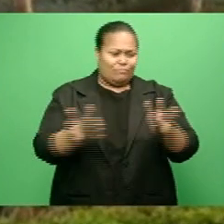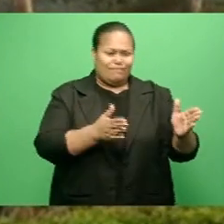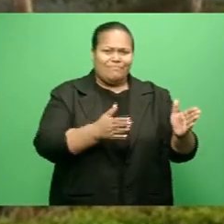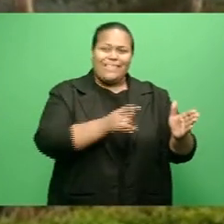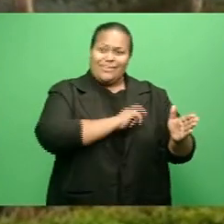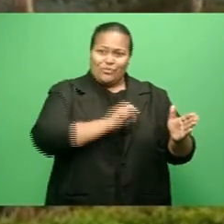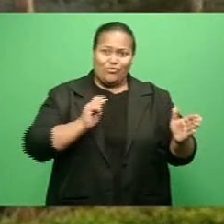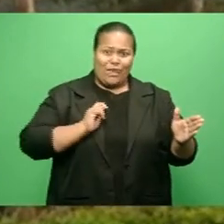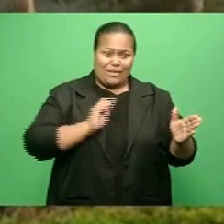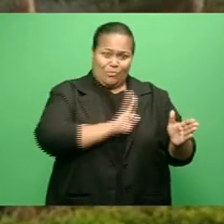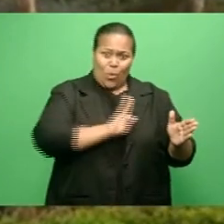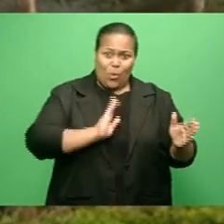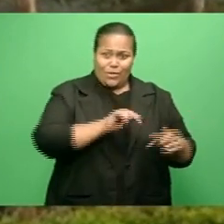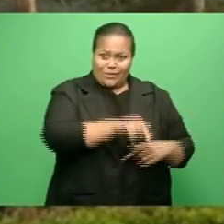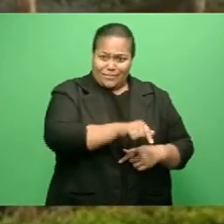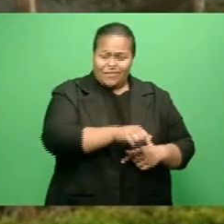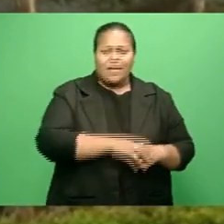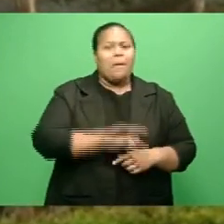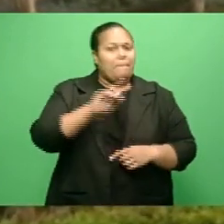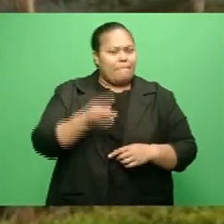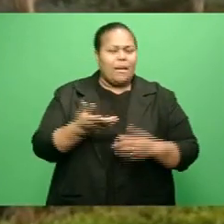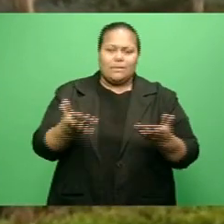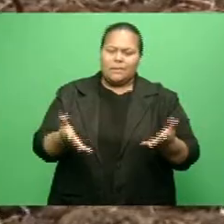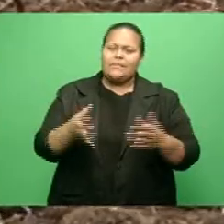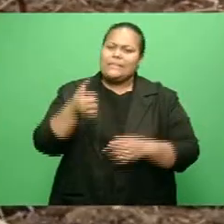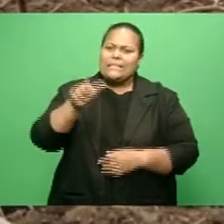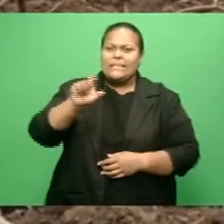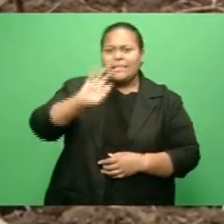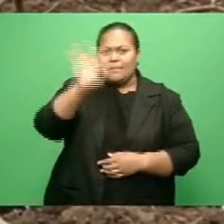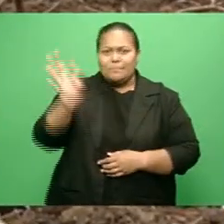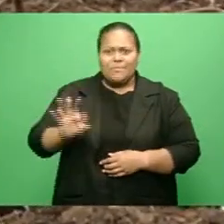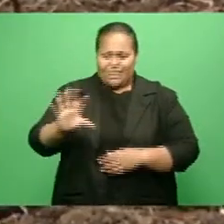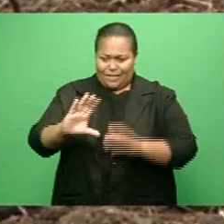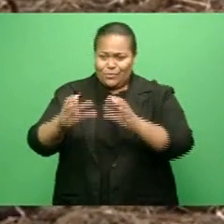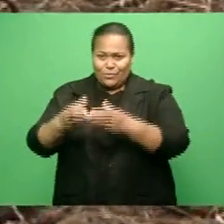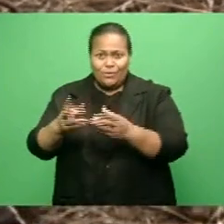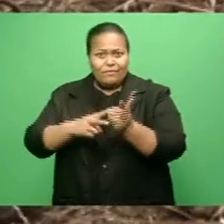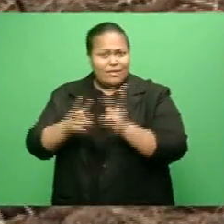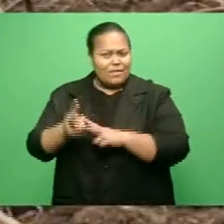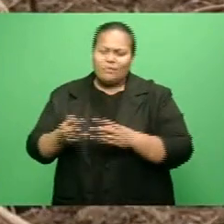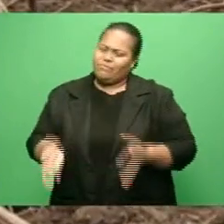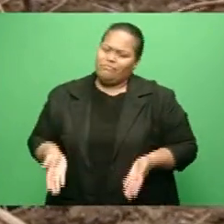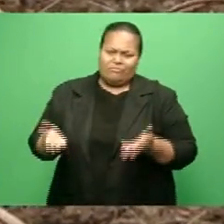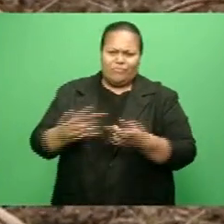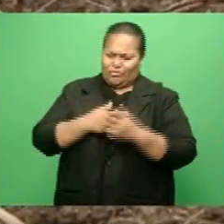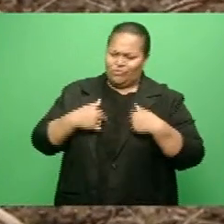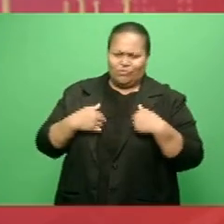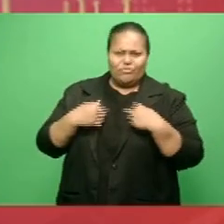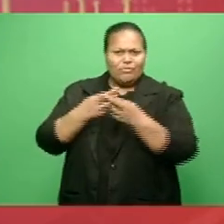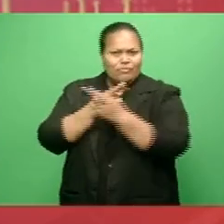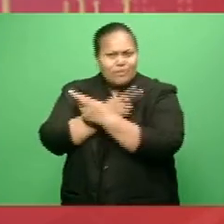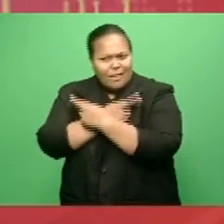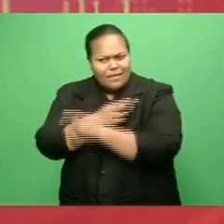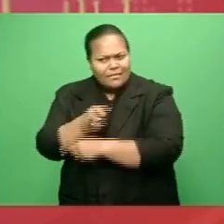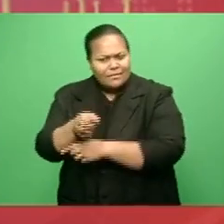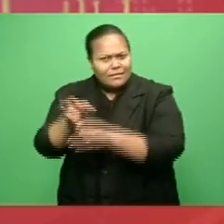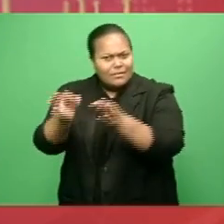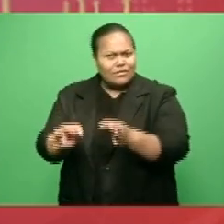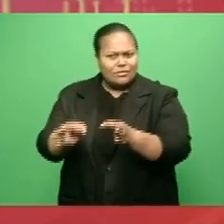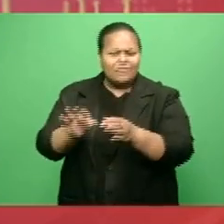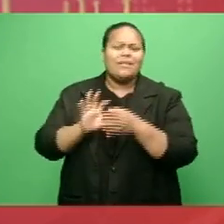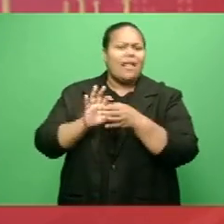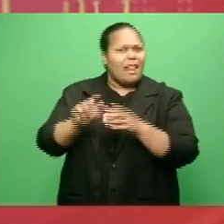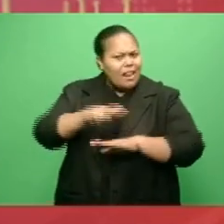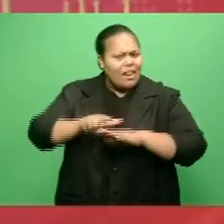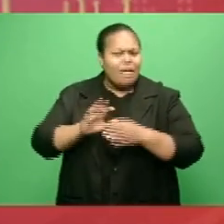Board, even though 60% of Matangali have agreed to have this land on lease. We have to respect the decision, especially that it's their land.